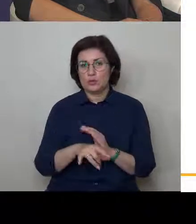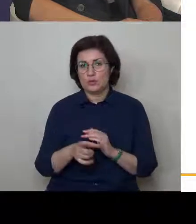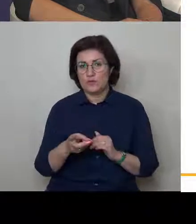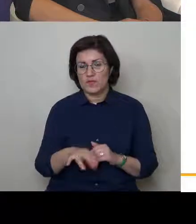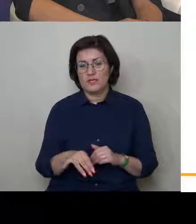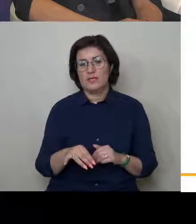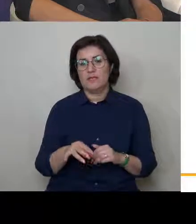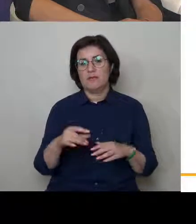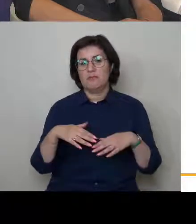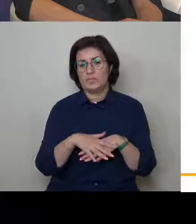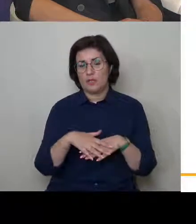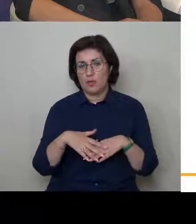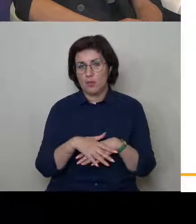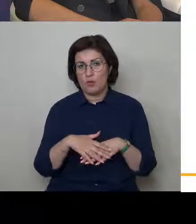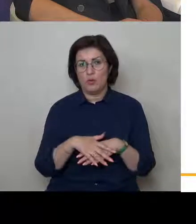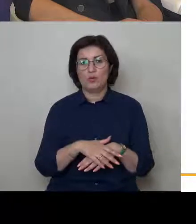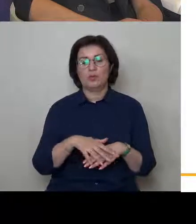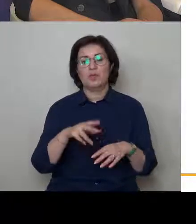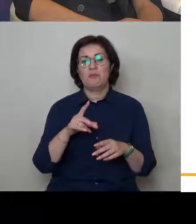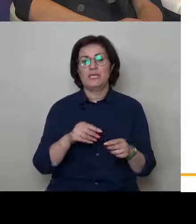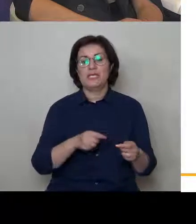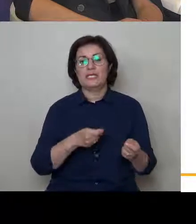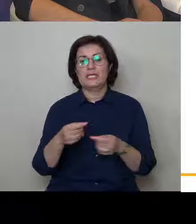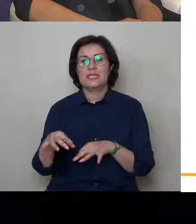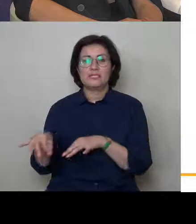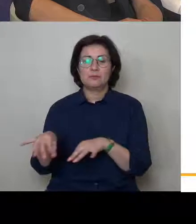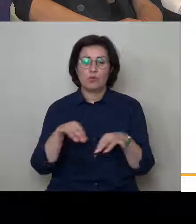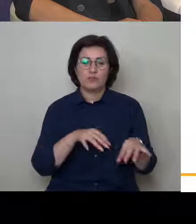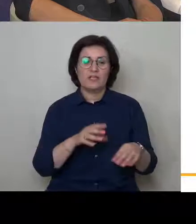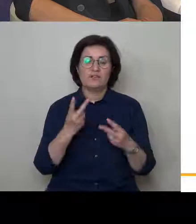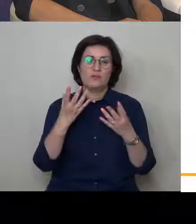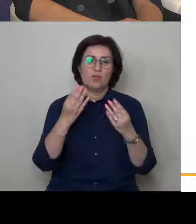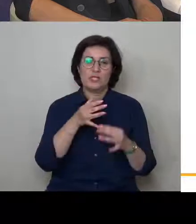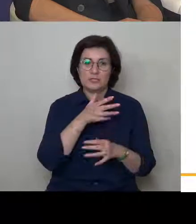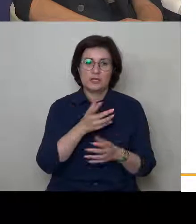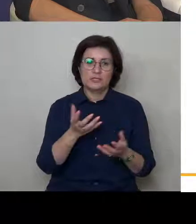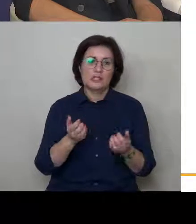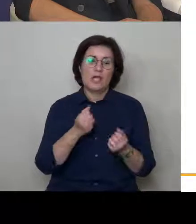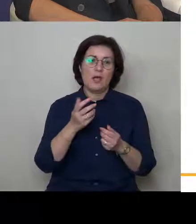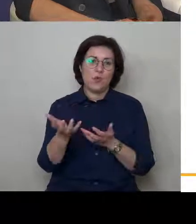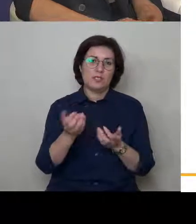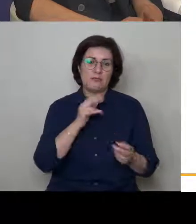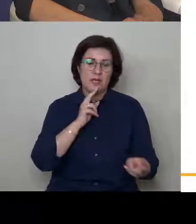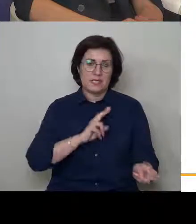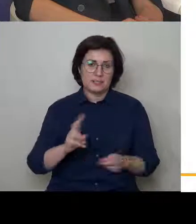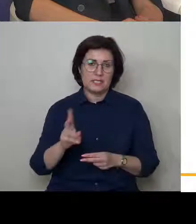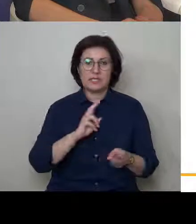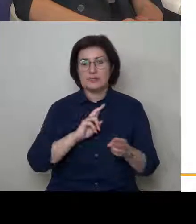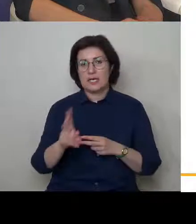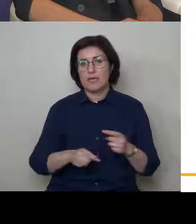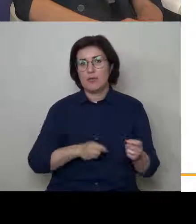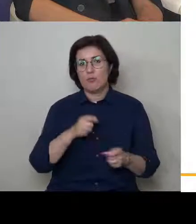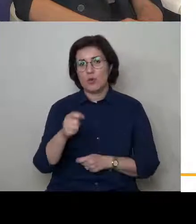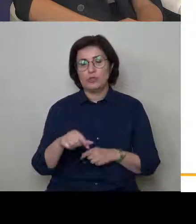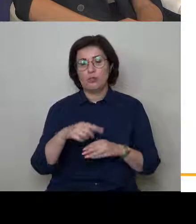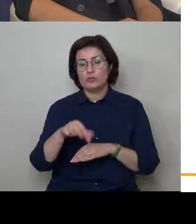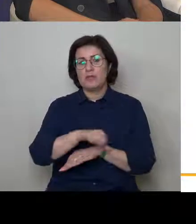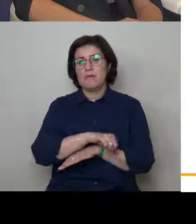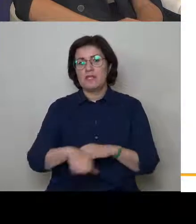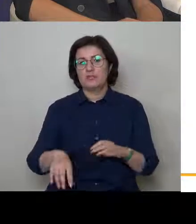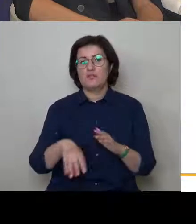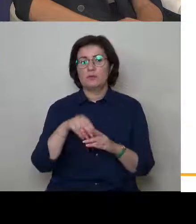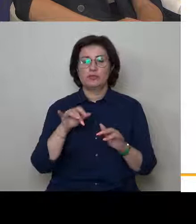0 hours on the day before the election, or within 2 days if it is